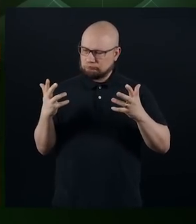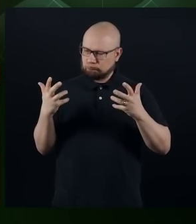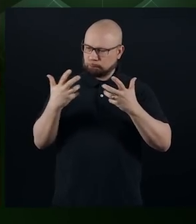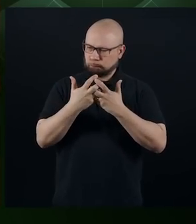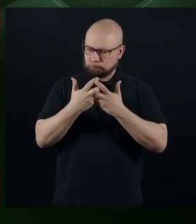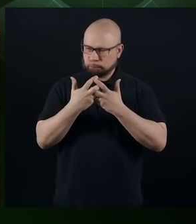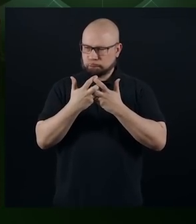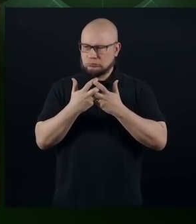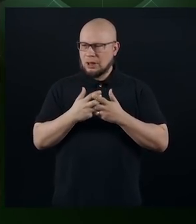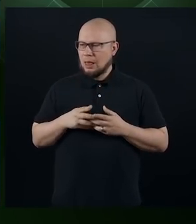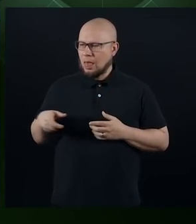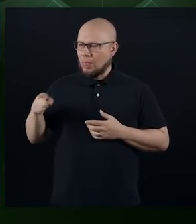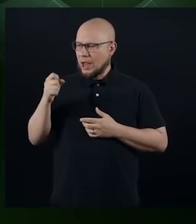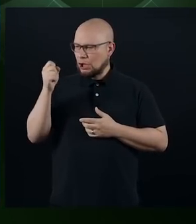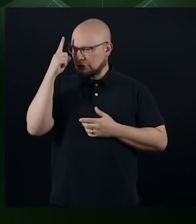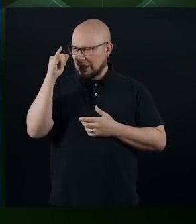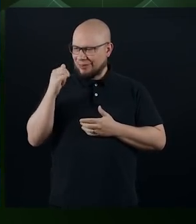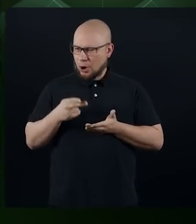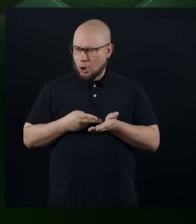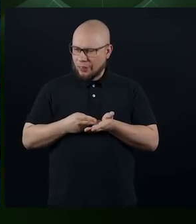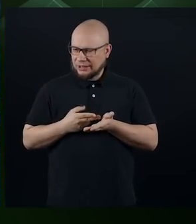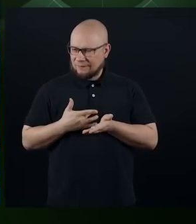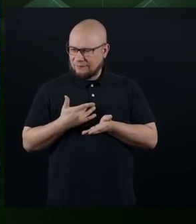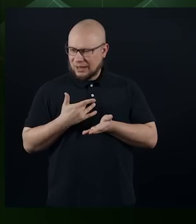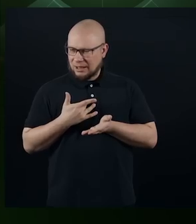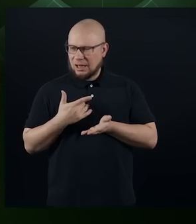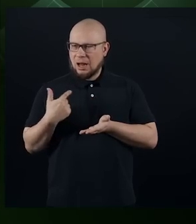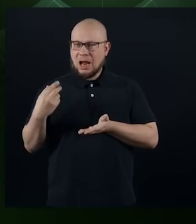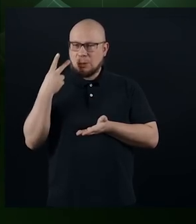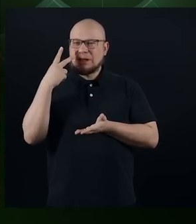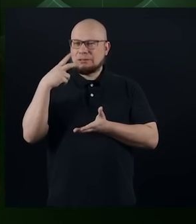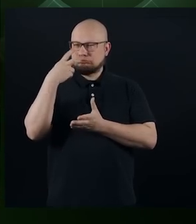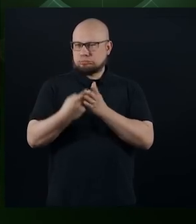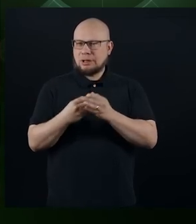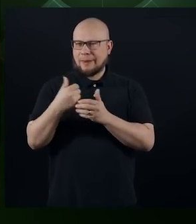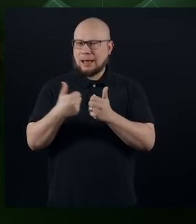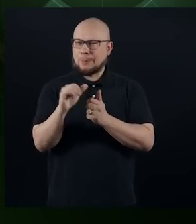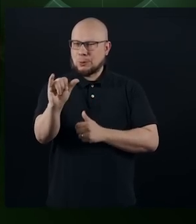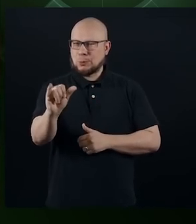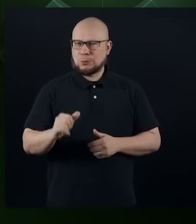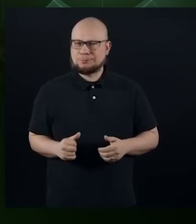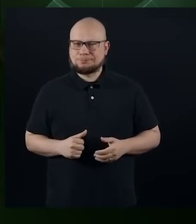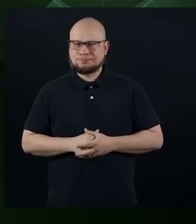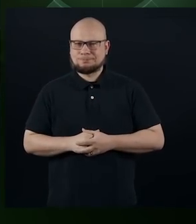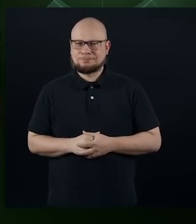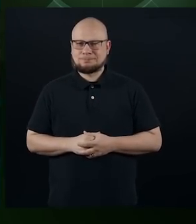bring that authenticity to every conversation we have, and you're going to see it in the game when you get to play.